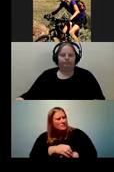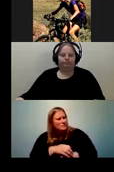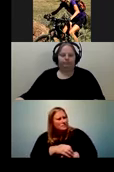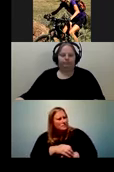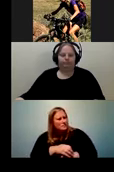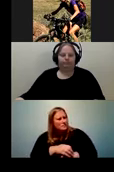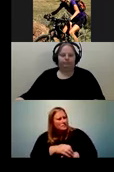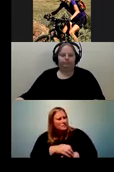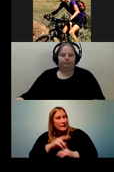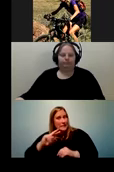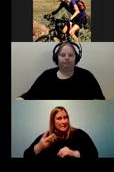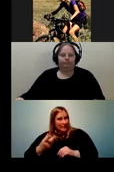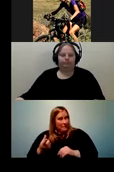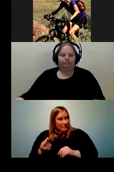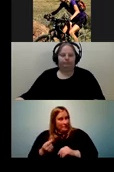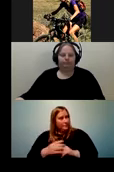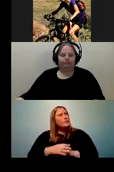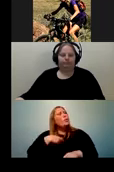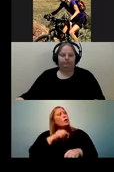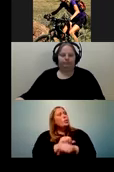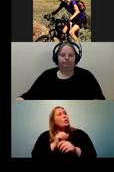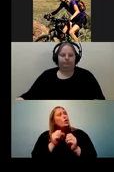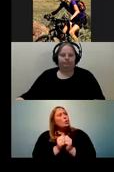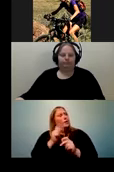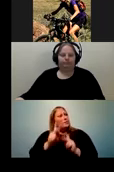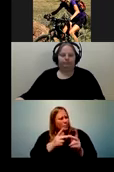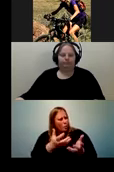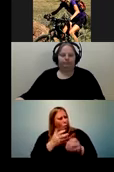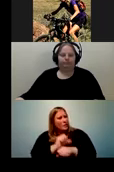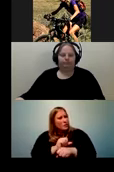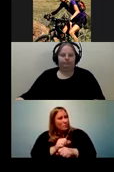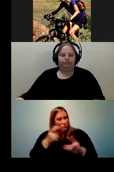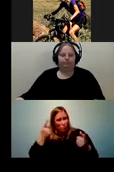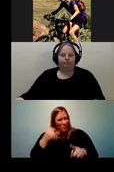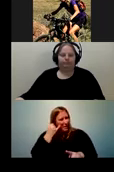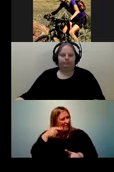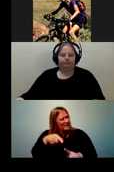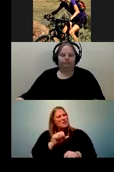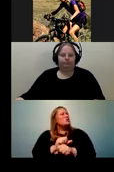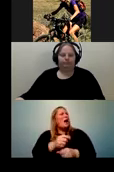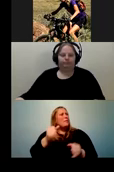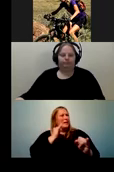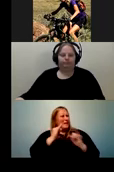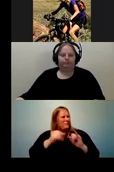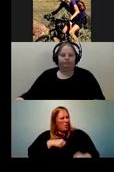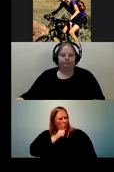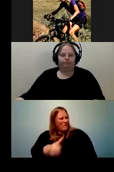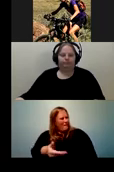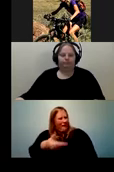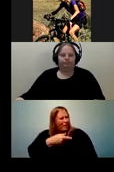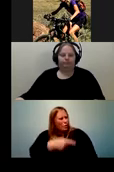was, we work with people who want to get jobs. What if this were a job interview? I wouldn't hire you,